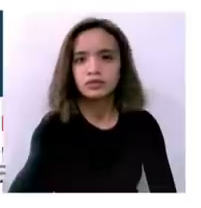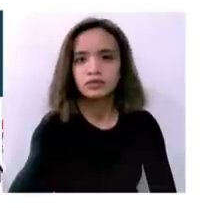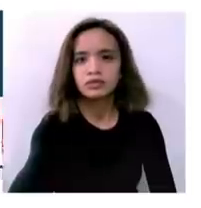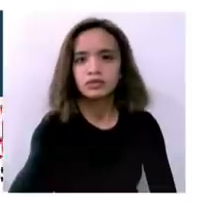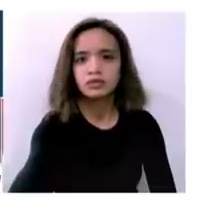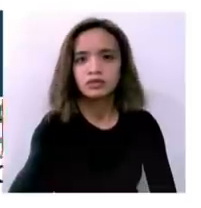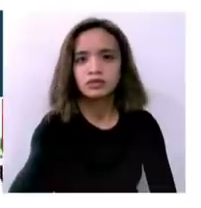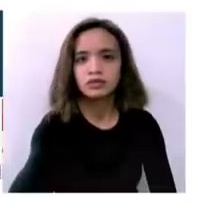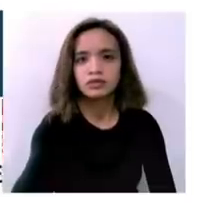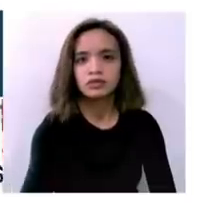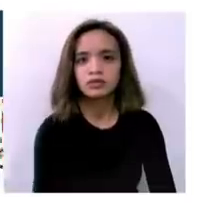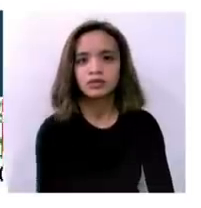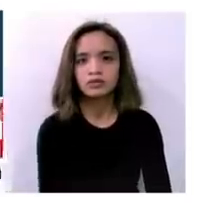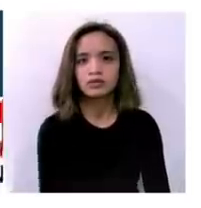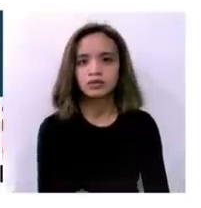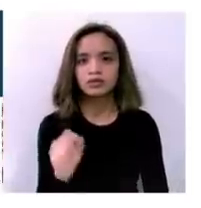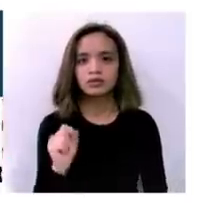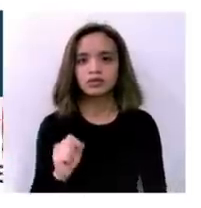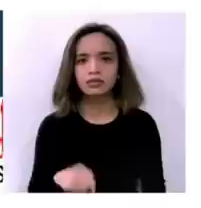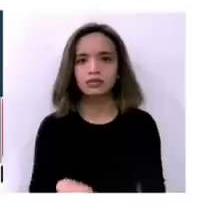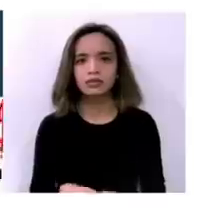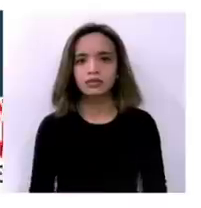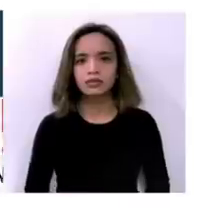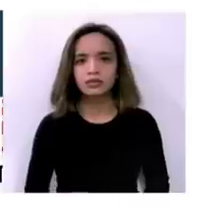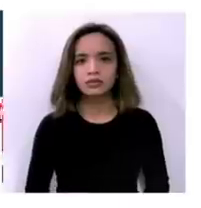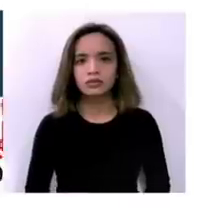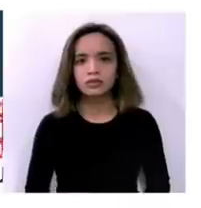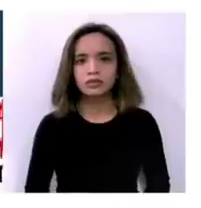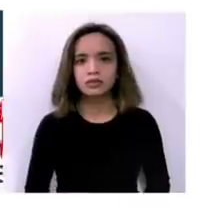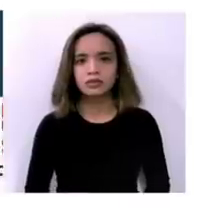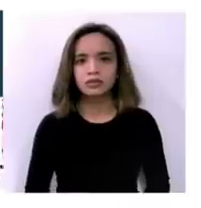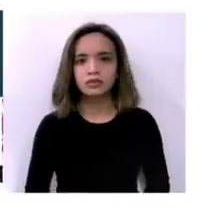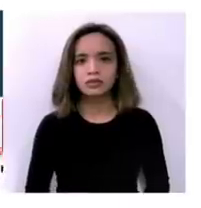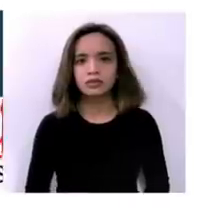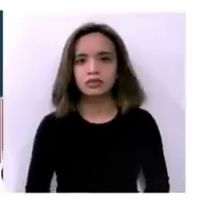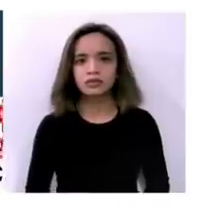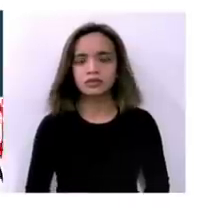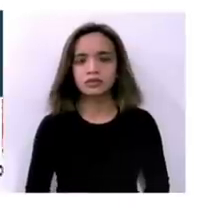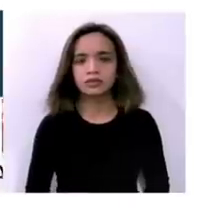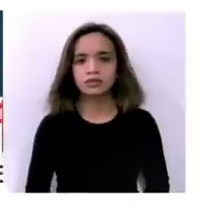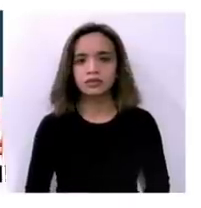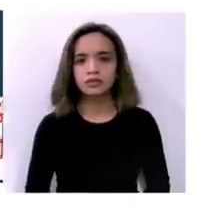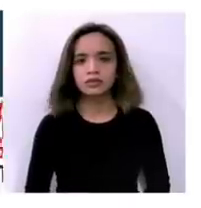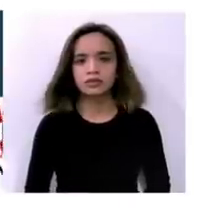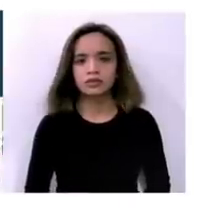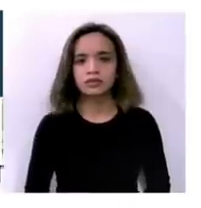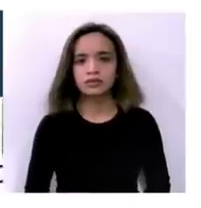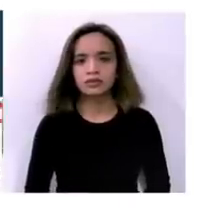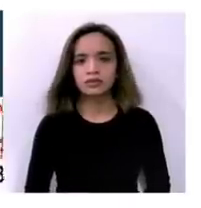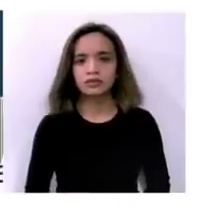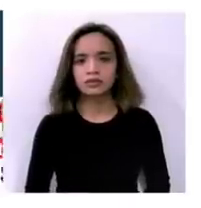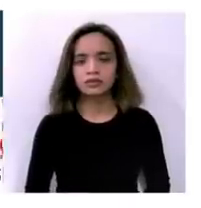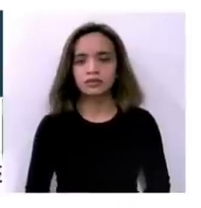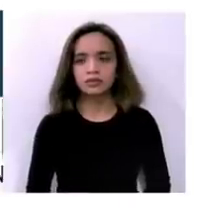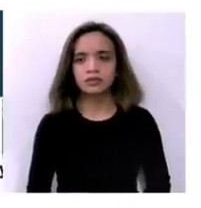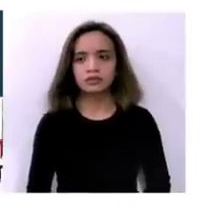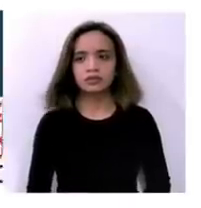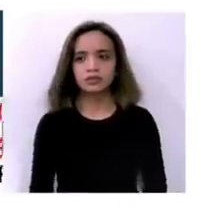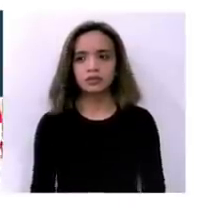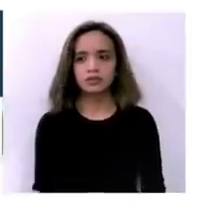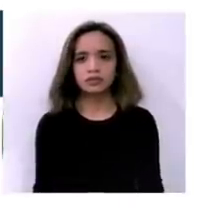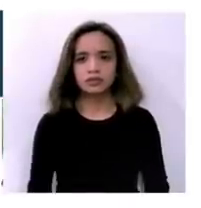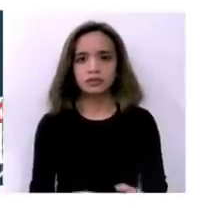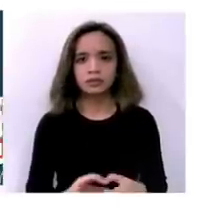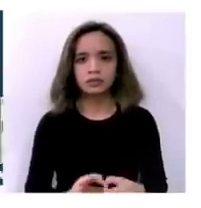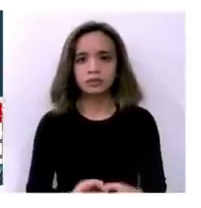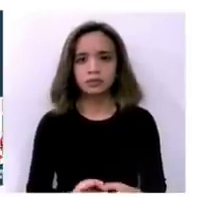Carpio, and of course, we put in the mix the influence of former President Gloria Macapagal Arroyo. Where does your